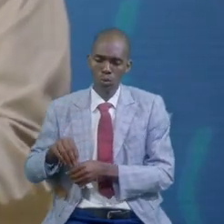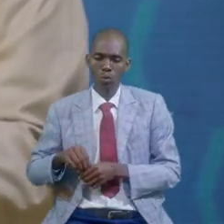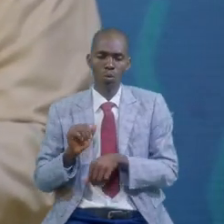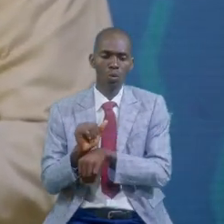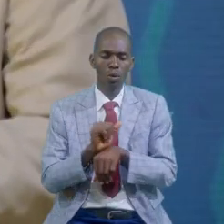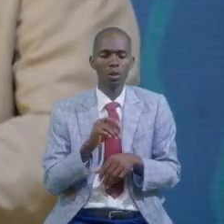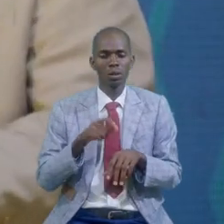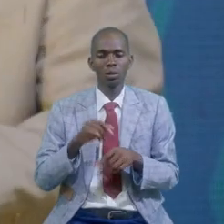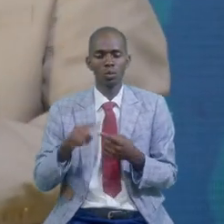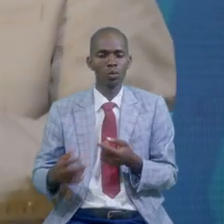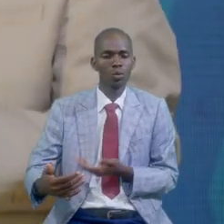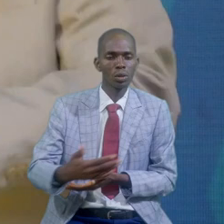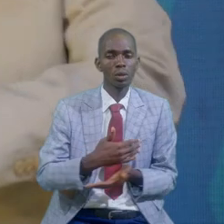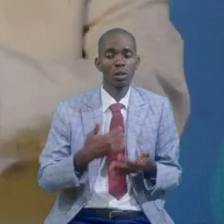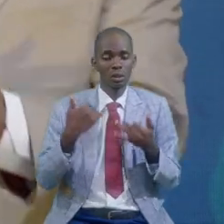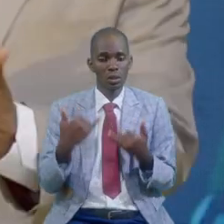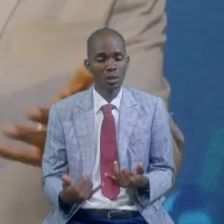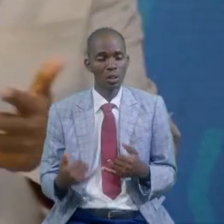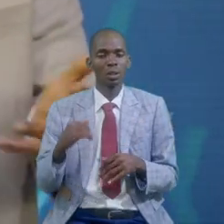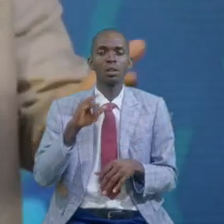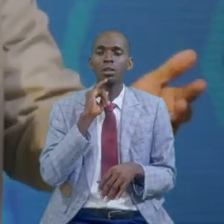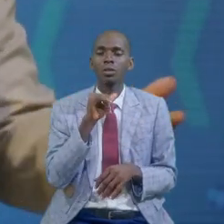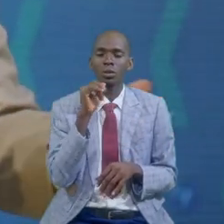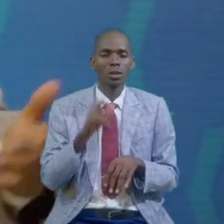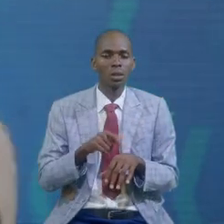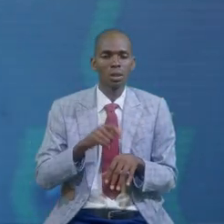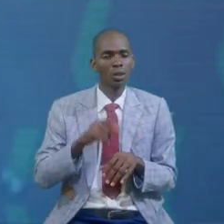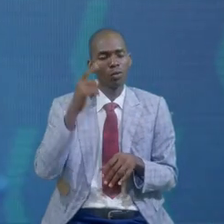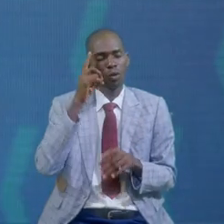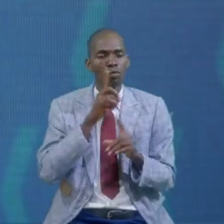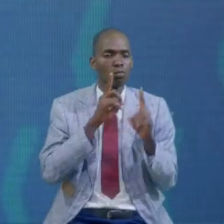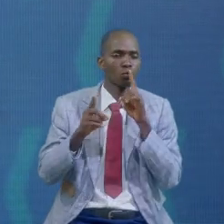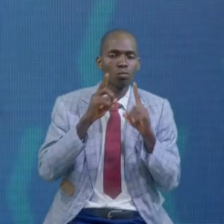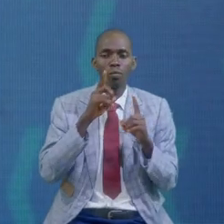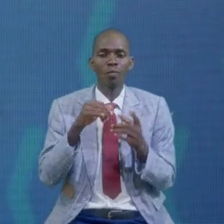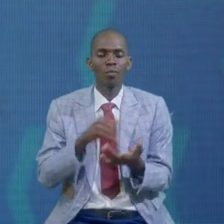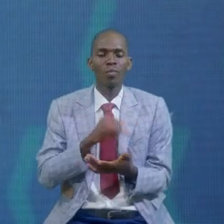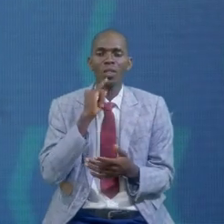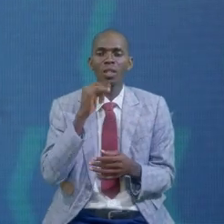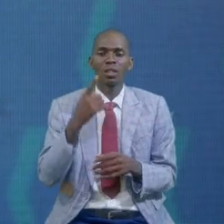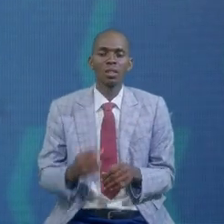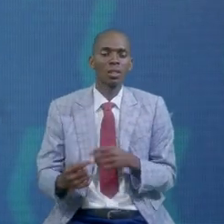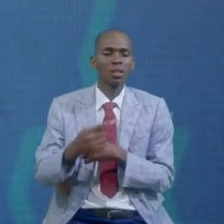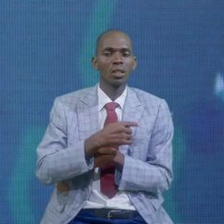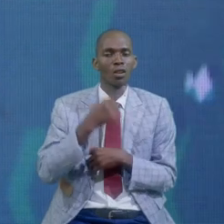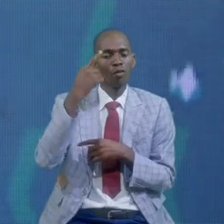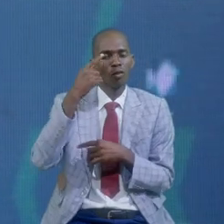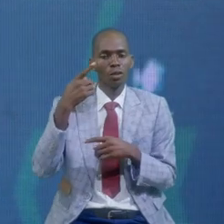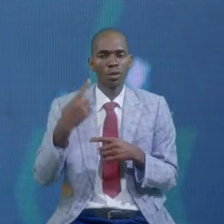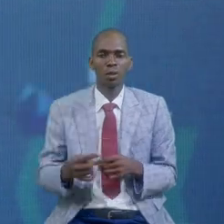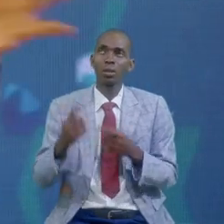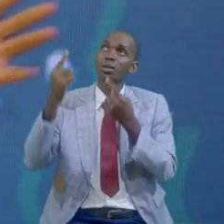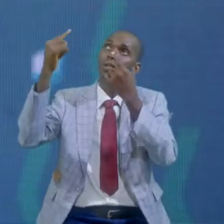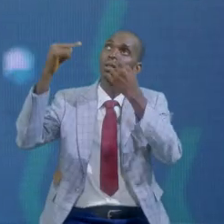now today is not a day for talk, talk, talk, talk, talk, talk. It is day for the descending of